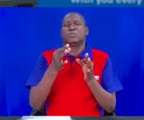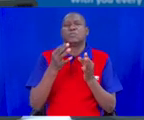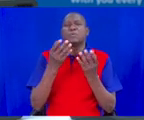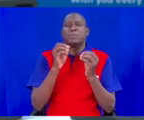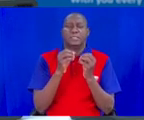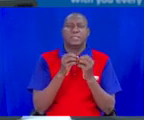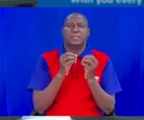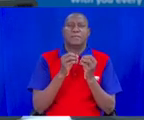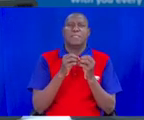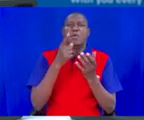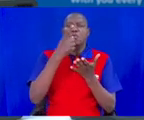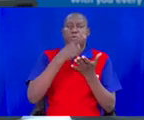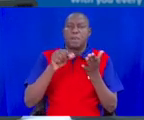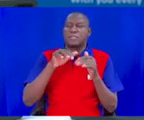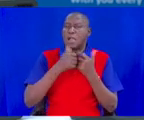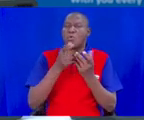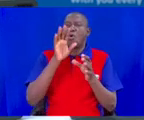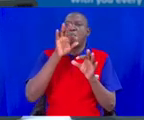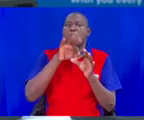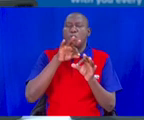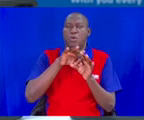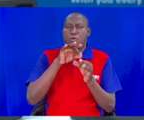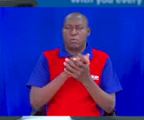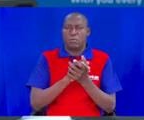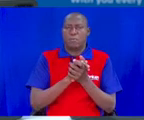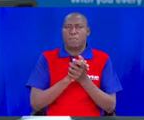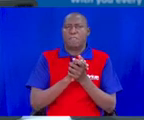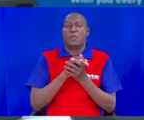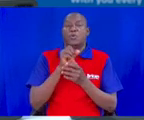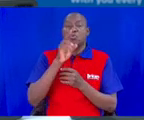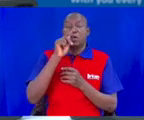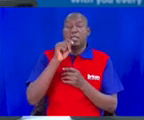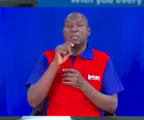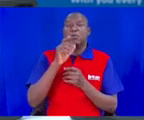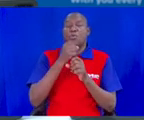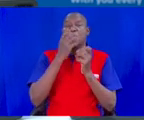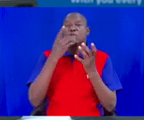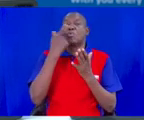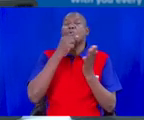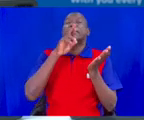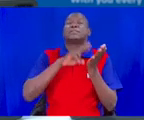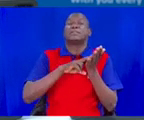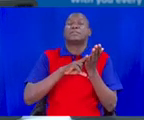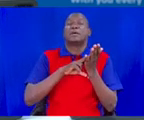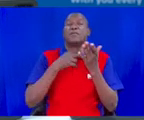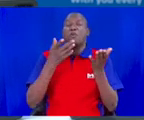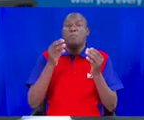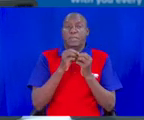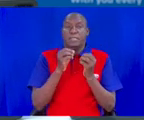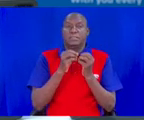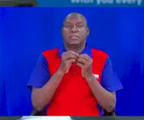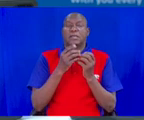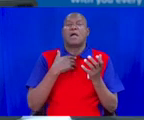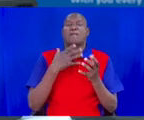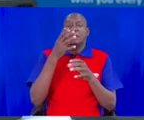be passed by a poll, as I said. And unit holders who registered for the meeting have